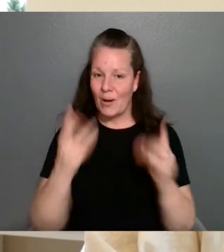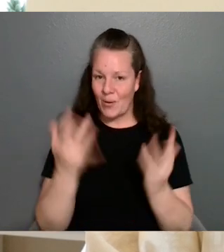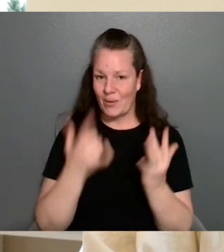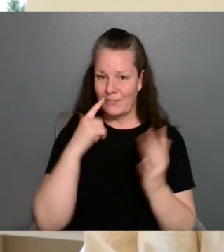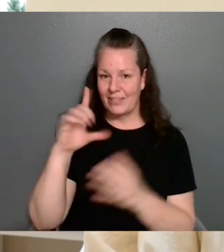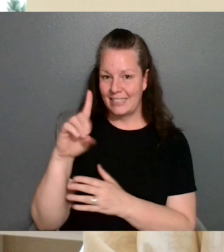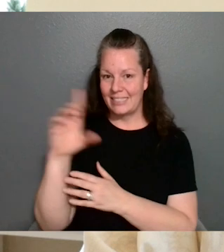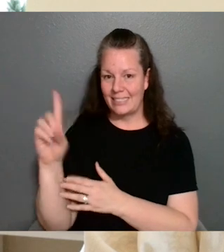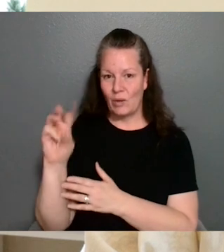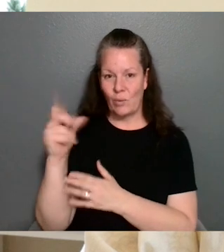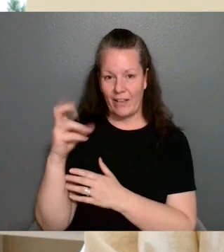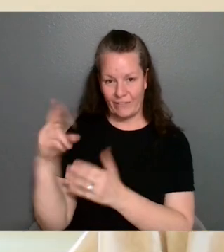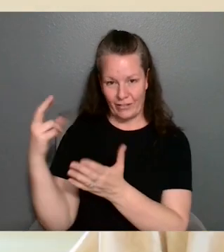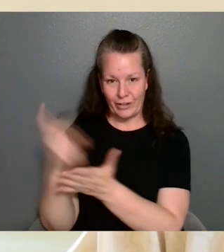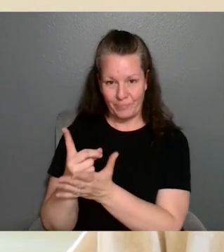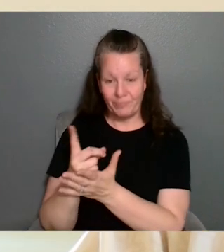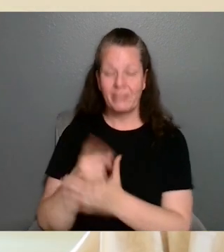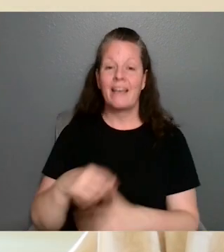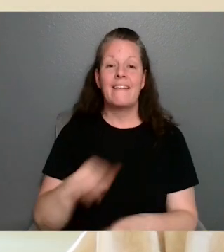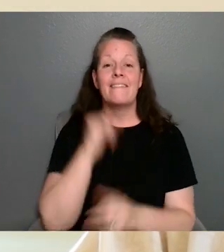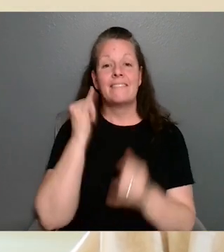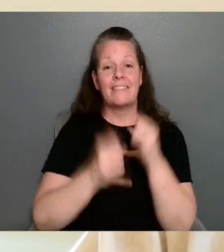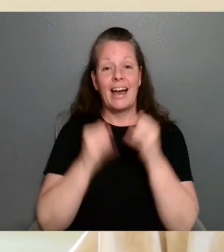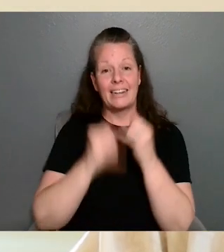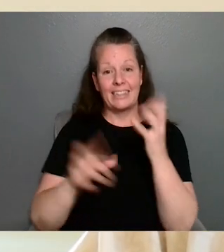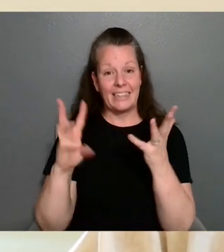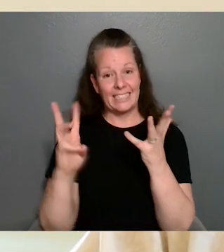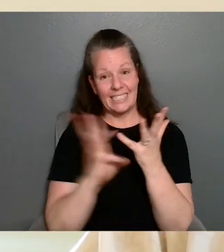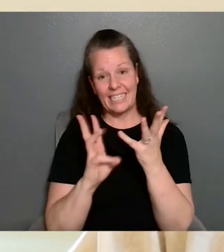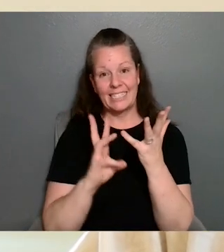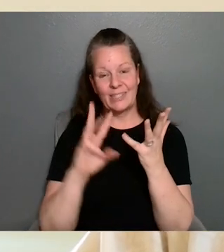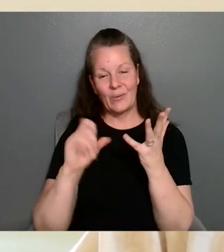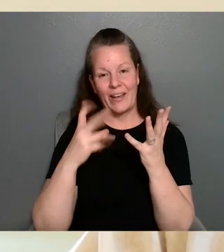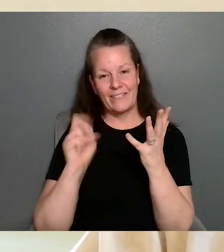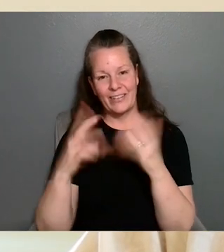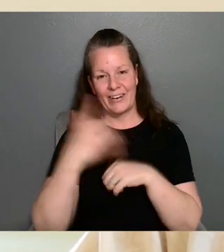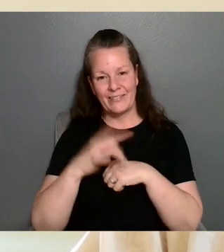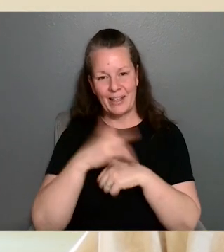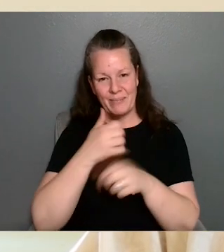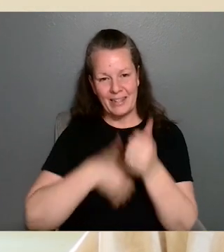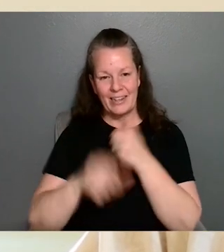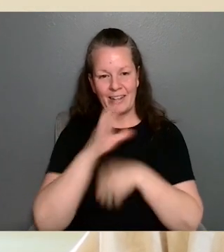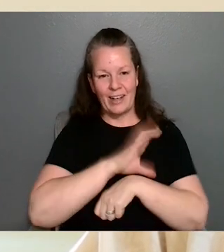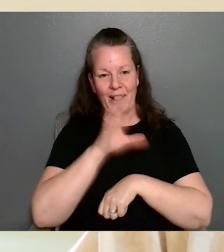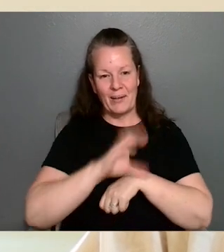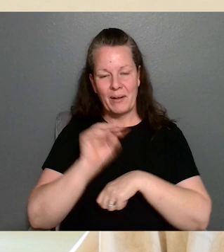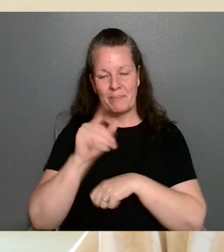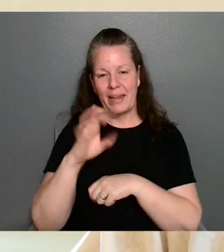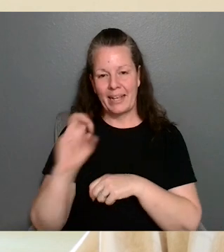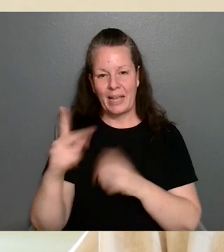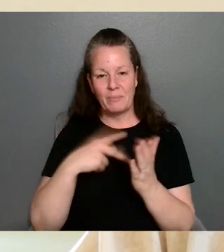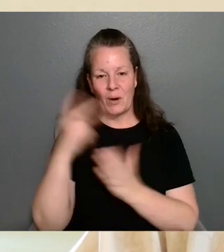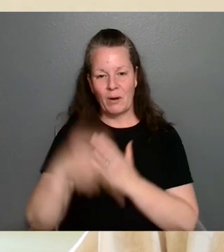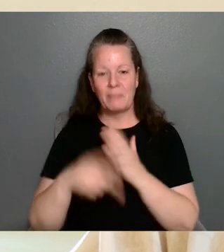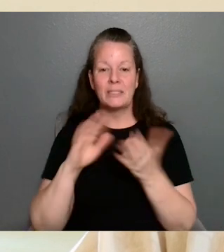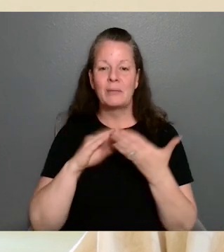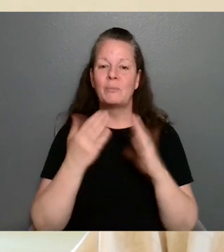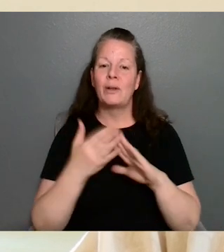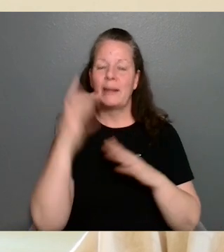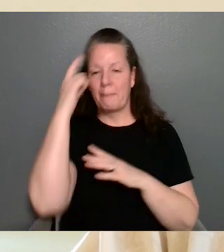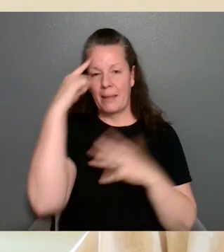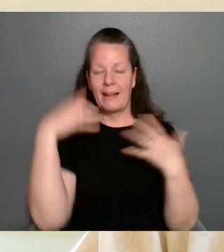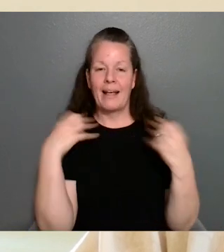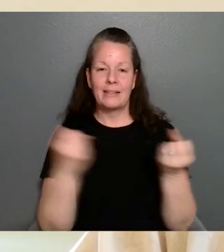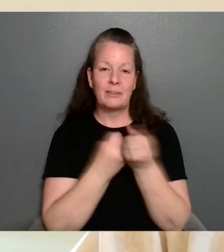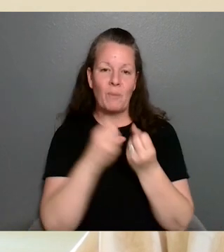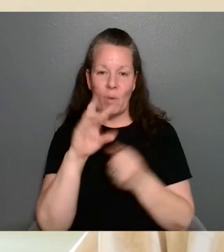you wait for the DD waiver. Finally, the sixth waiver available under Colorado Medicaid program is the Community Mental Health